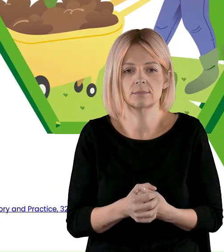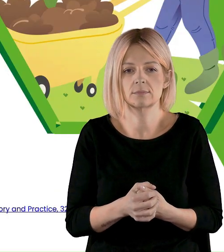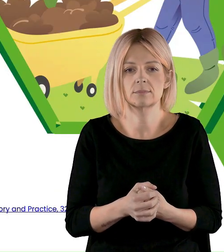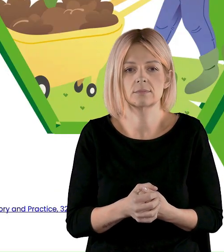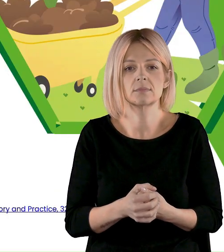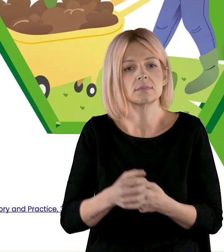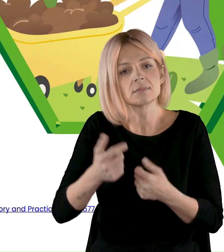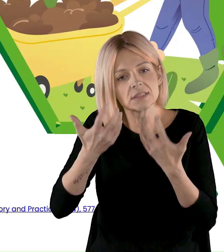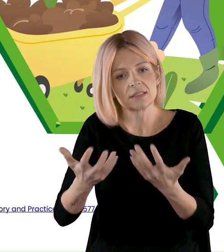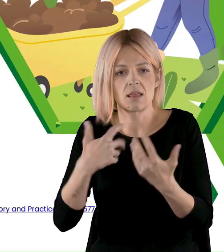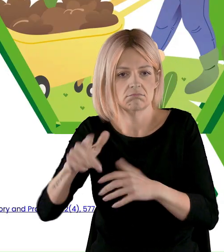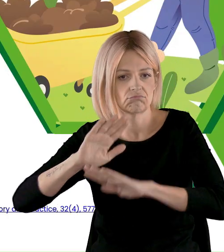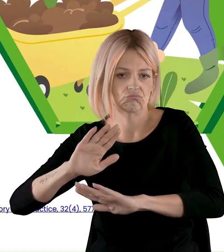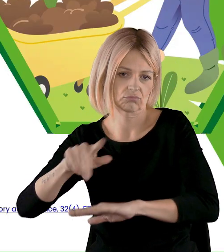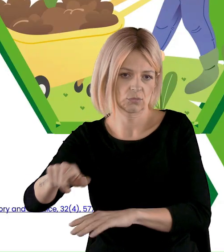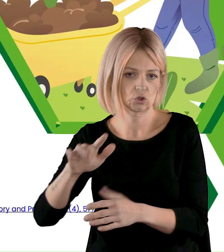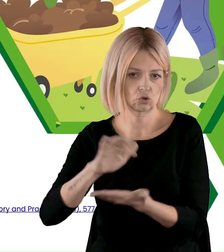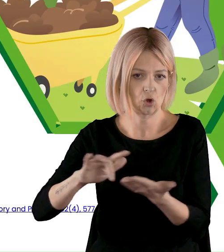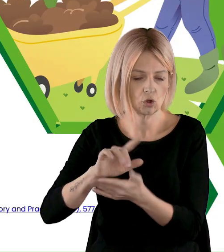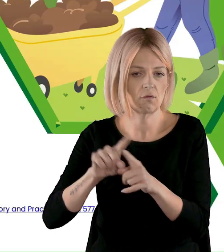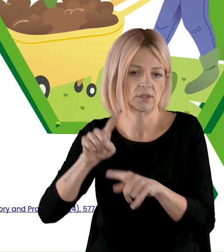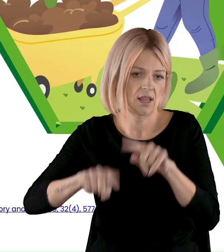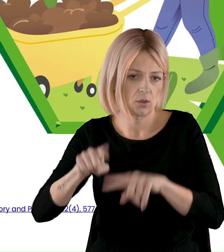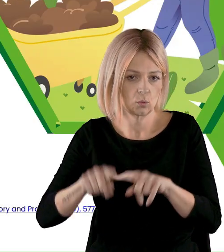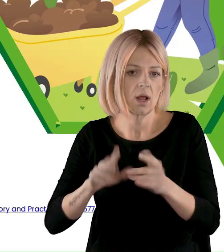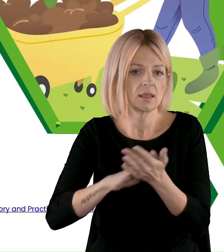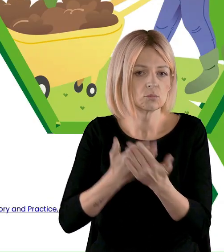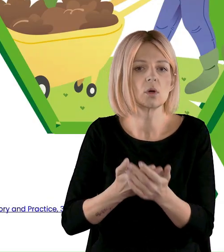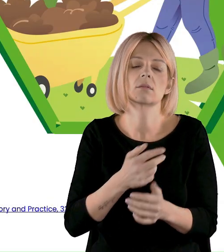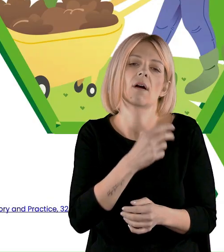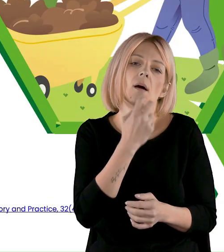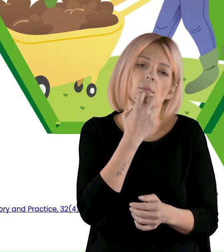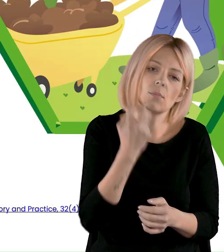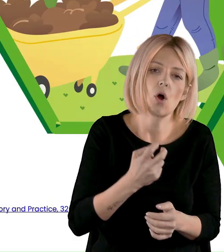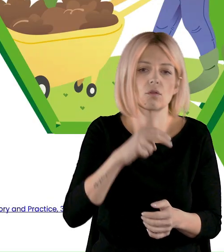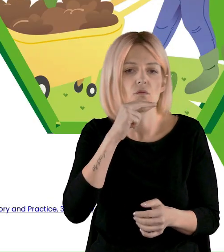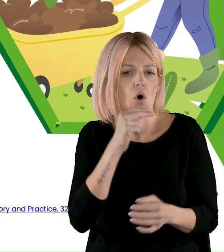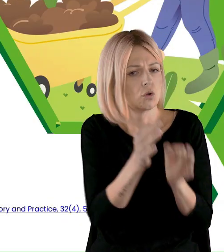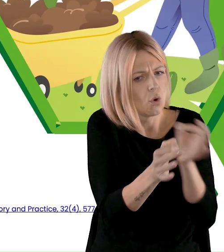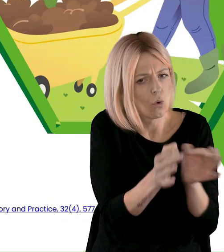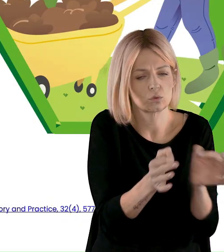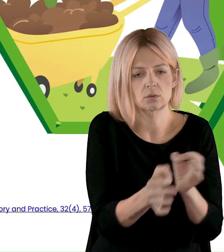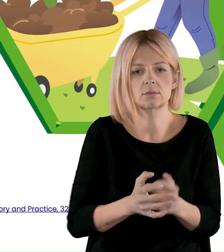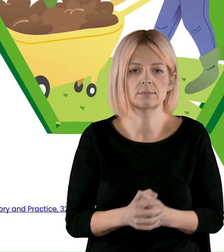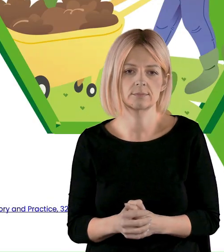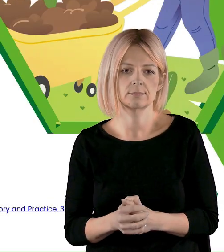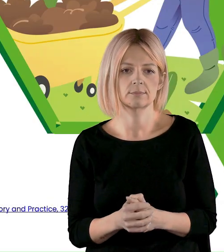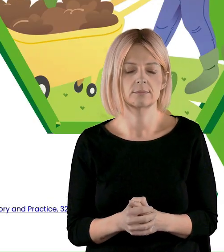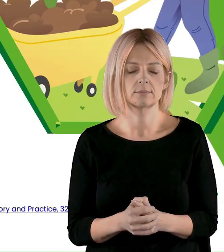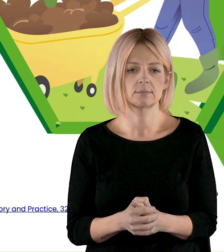recycle. Also, green skills is about the attitudes and values we have as human